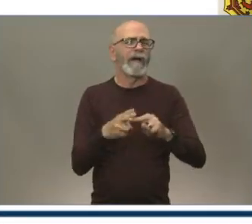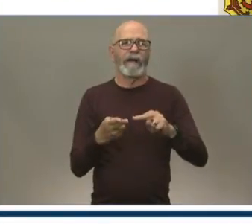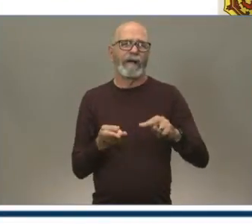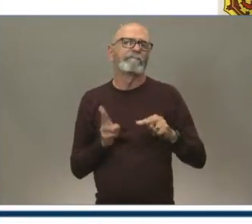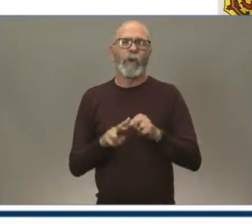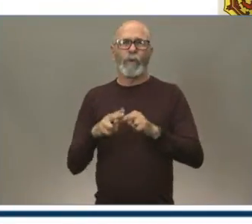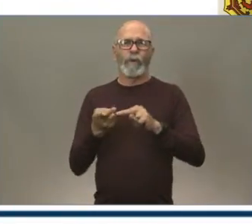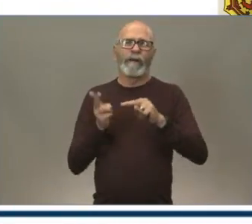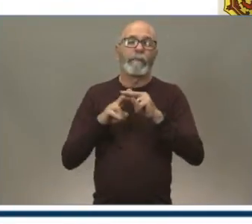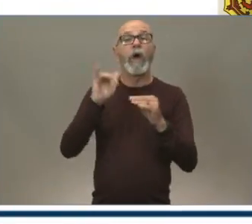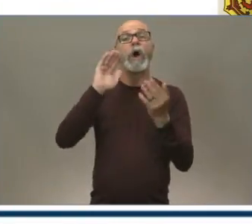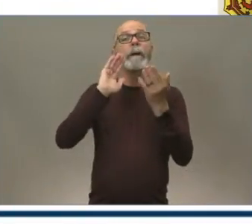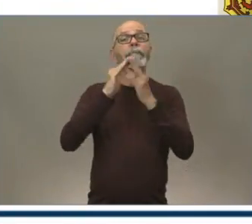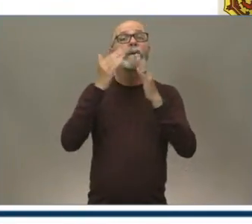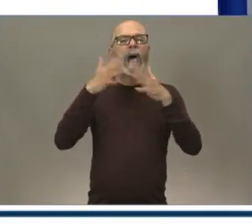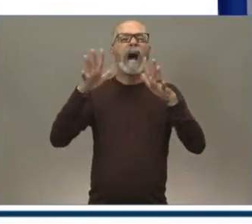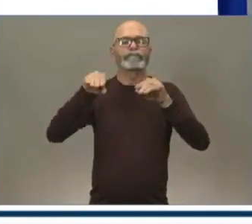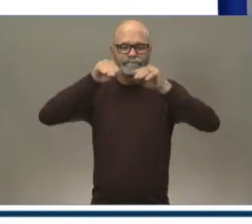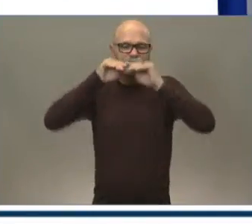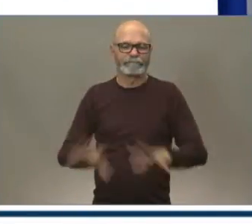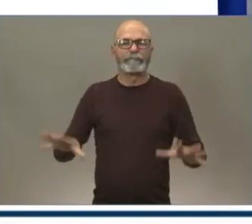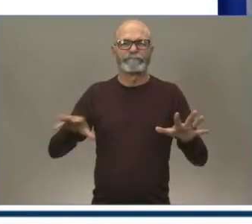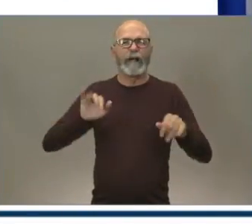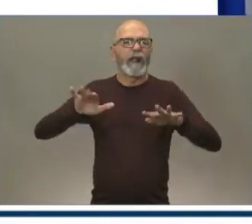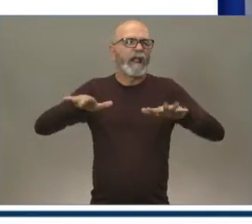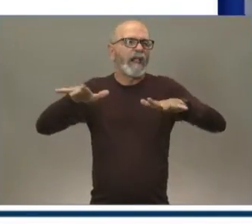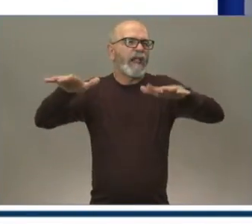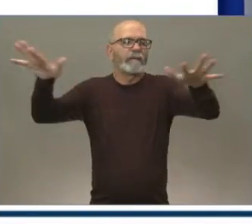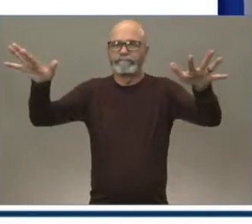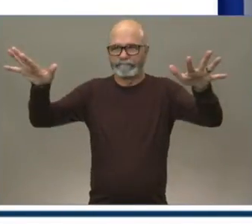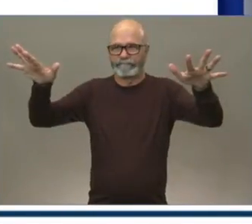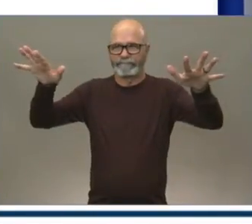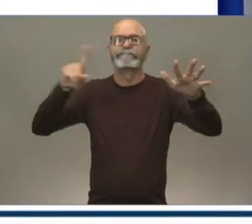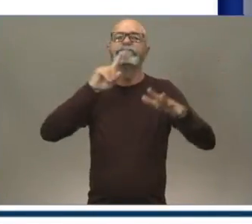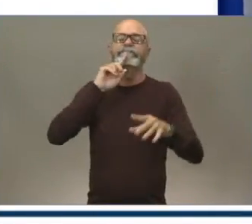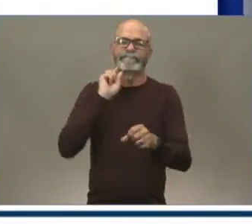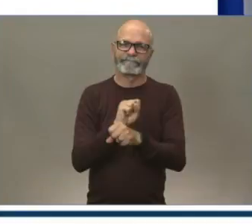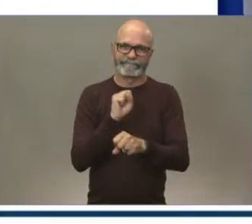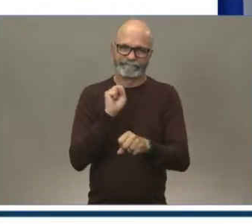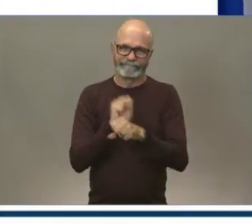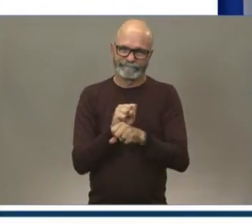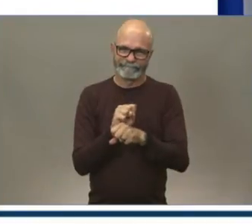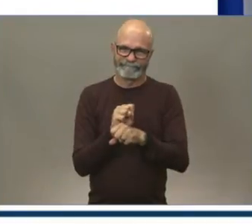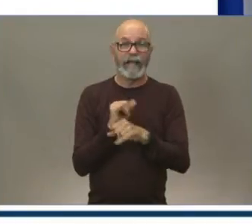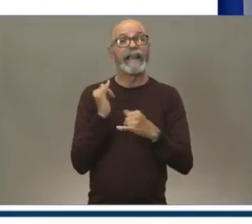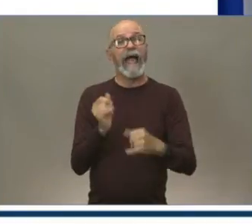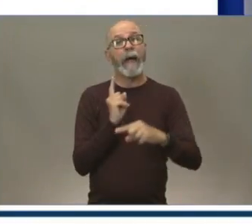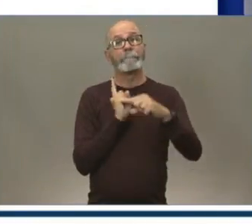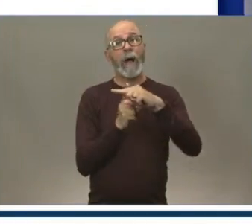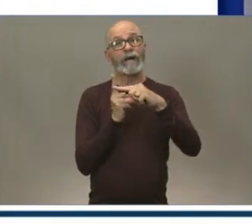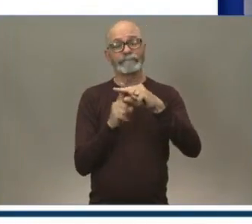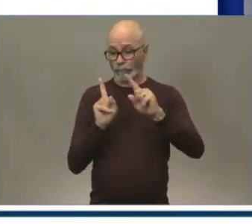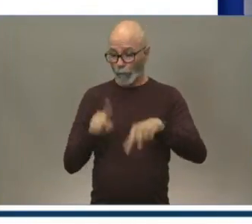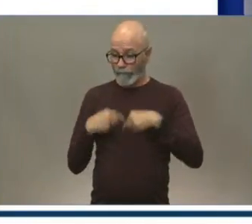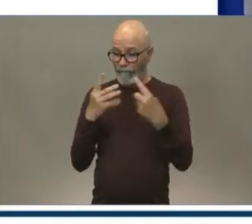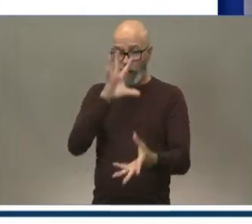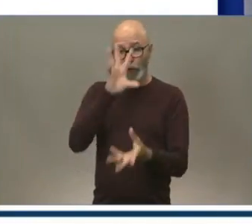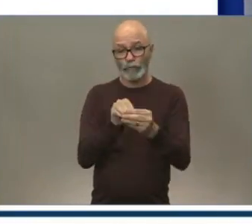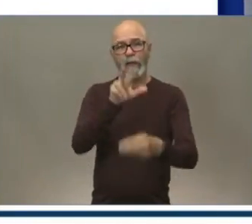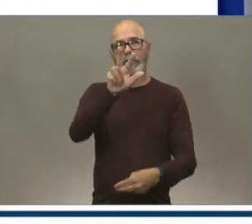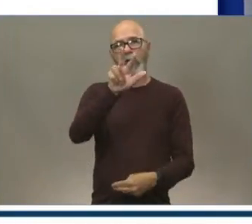within Halifax Regional Municipality. Today we're announcing 38 new cases, joining the 25 cases from